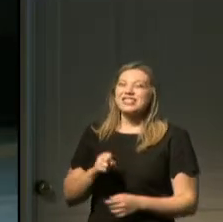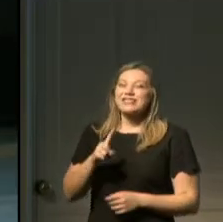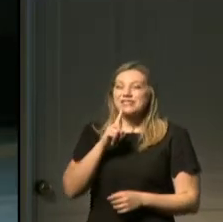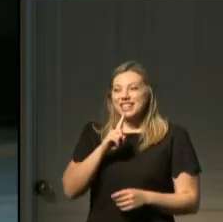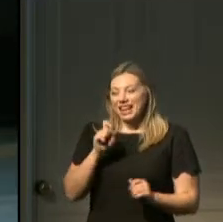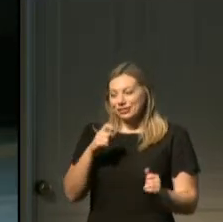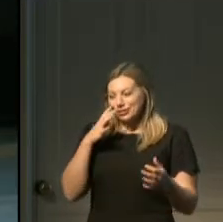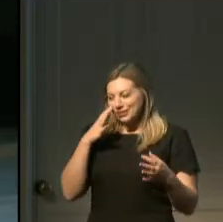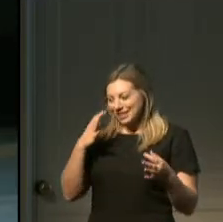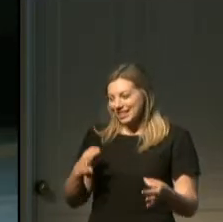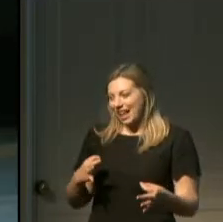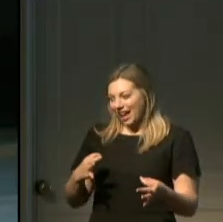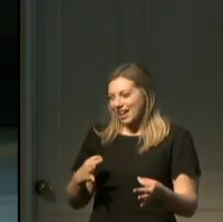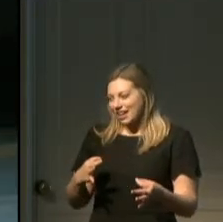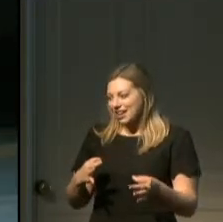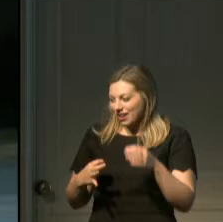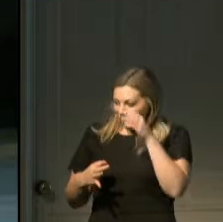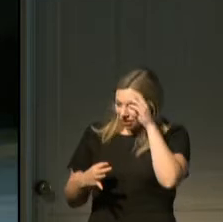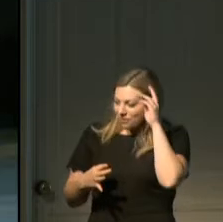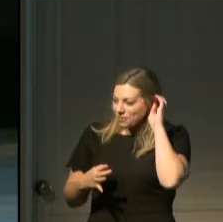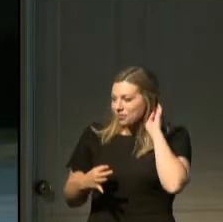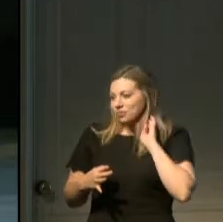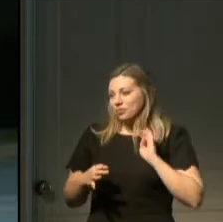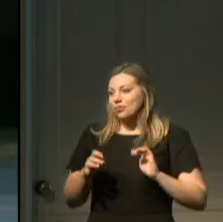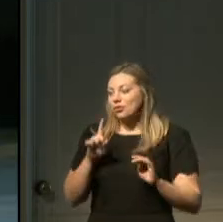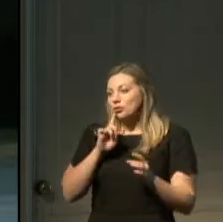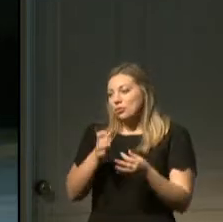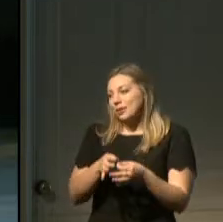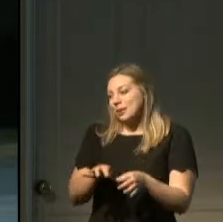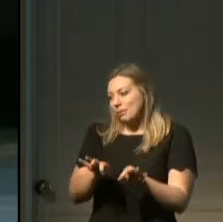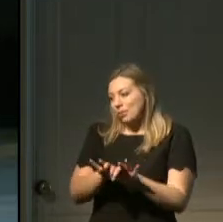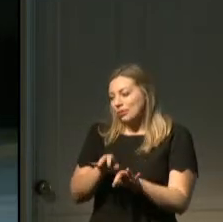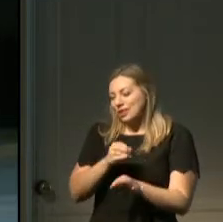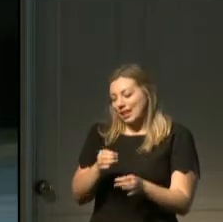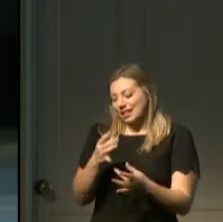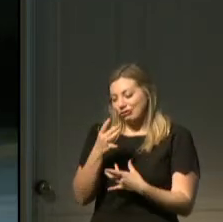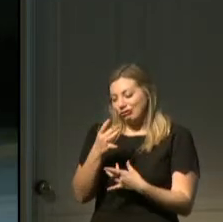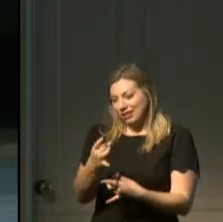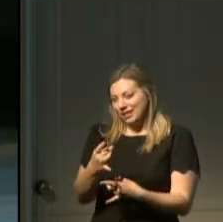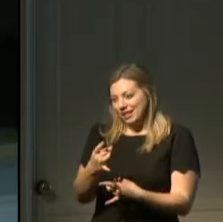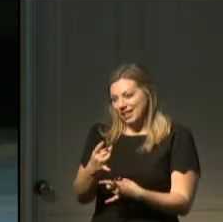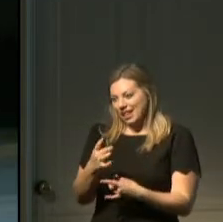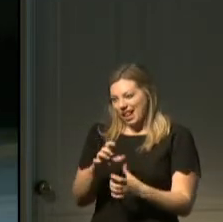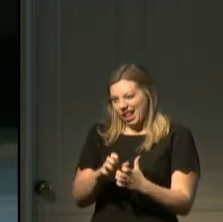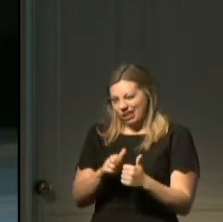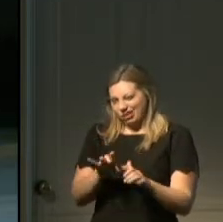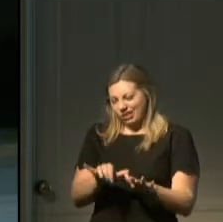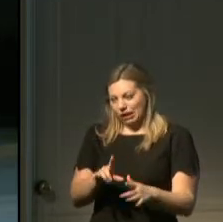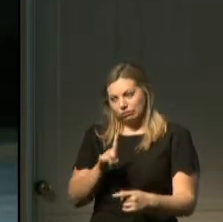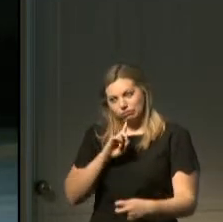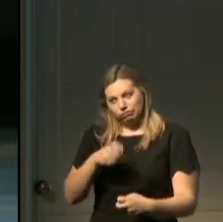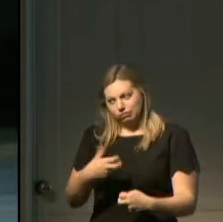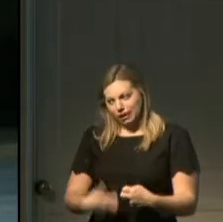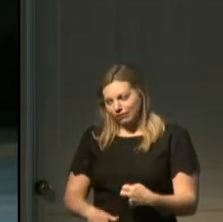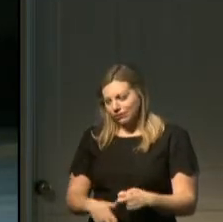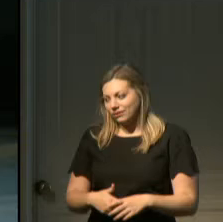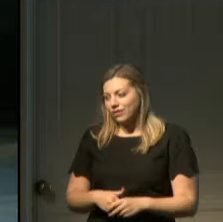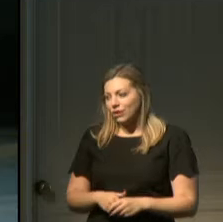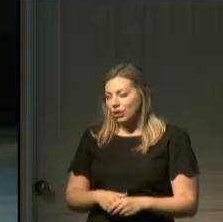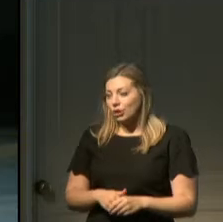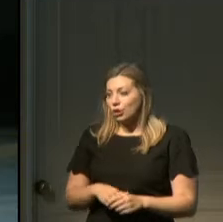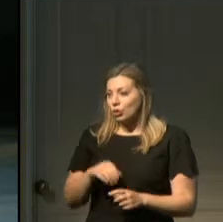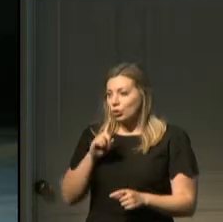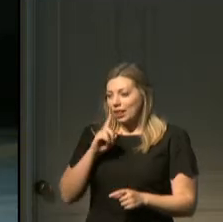those decisions are really important and interesting, and how to do that, I think, is really hard. So that brings up the